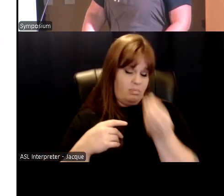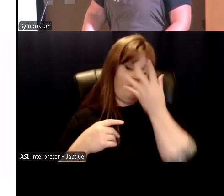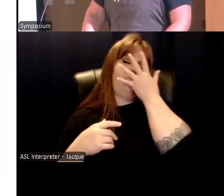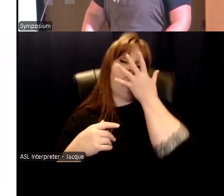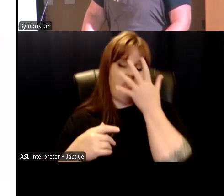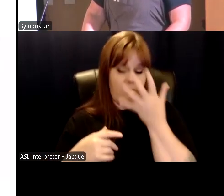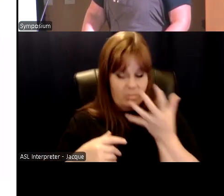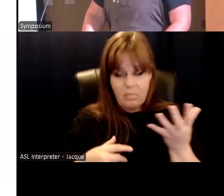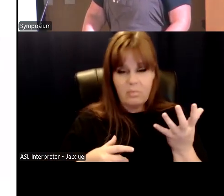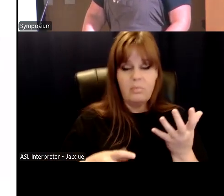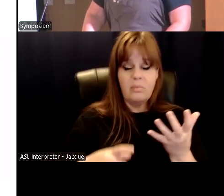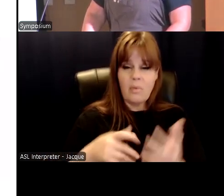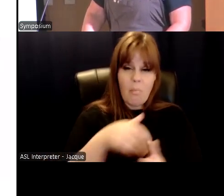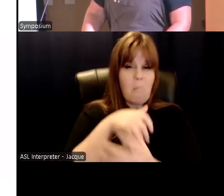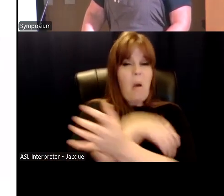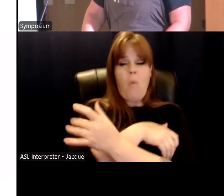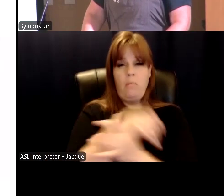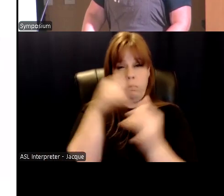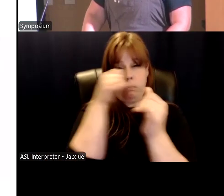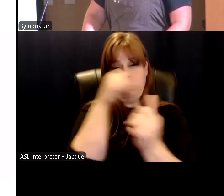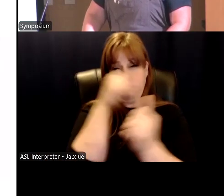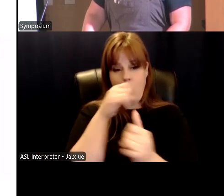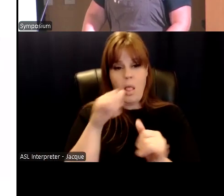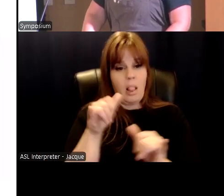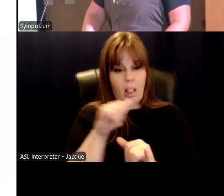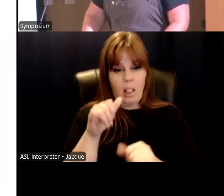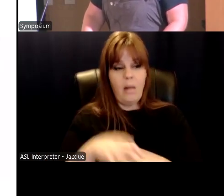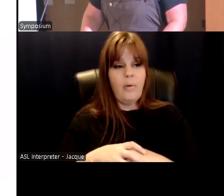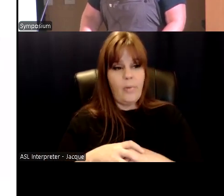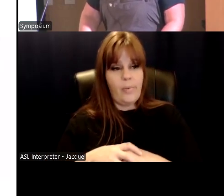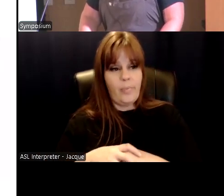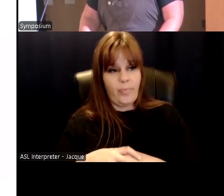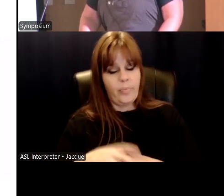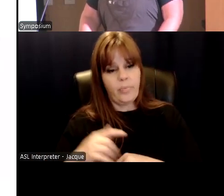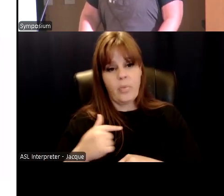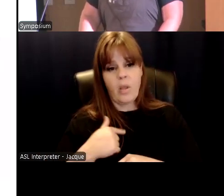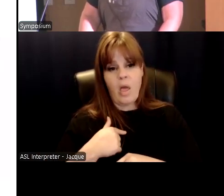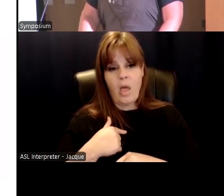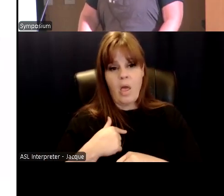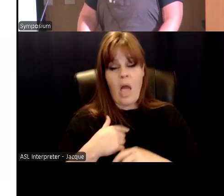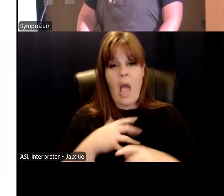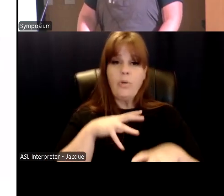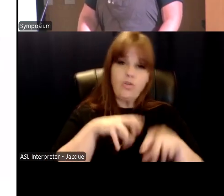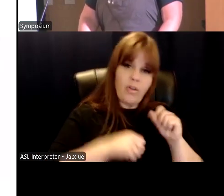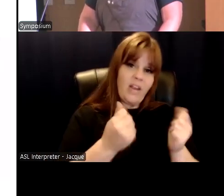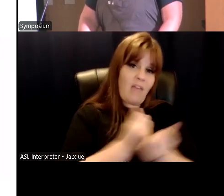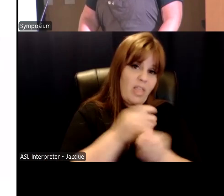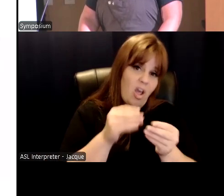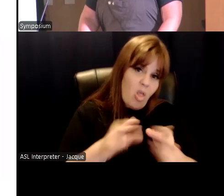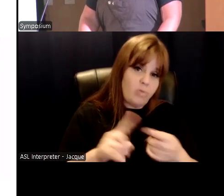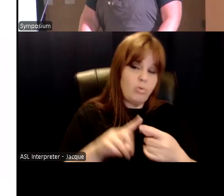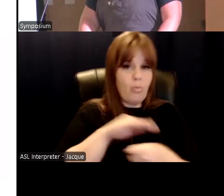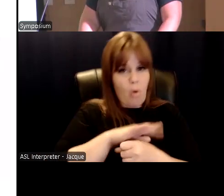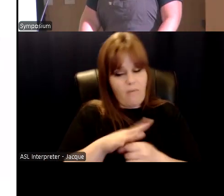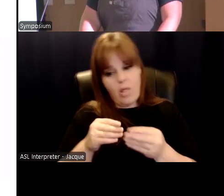fast and really powerful, like a mama bear. I was grieving all that I had lost to COVID, the loss of